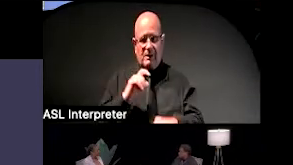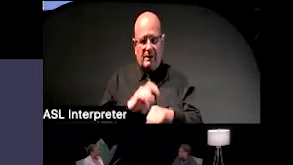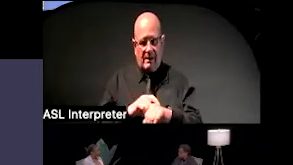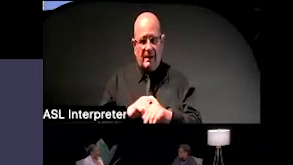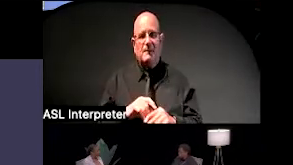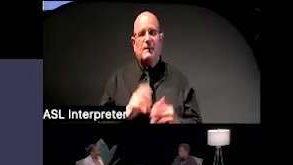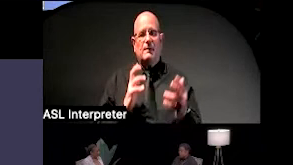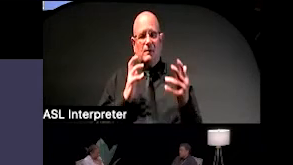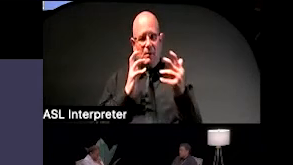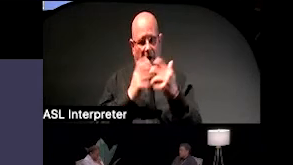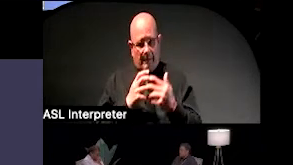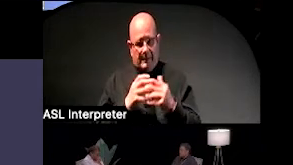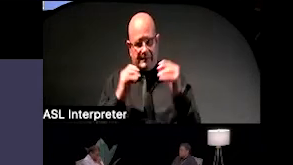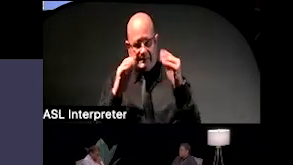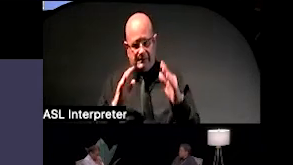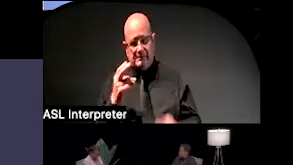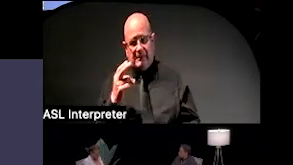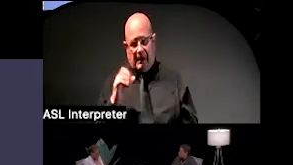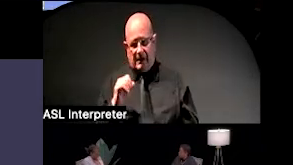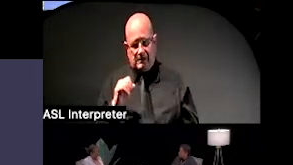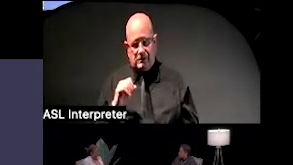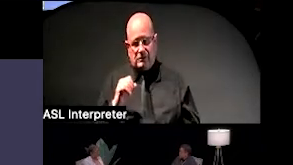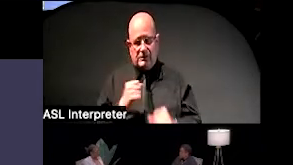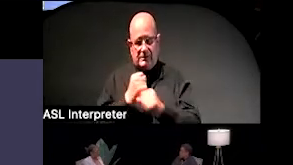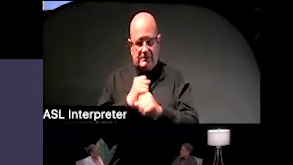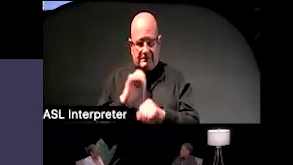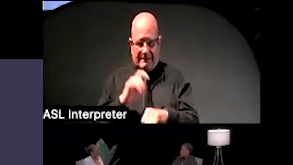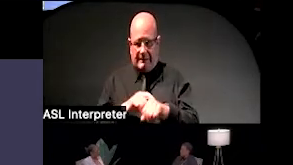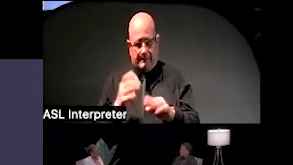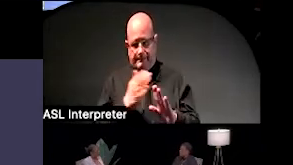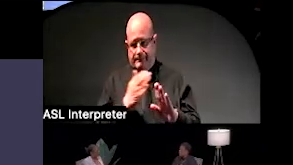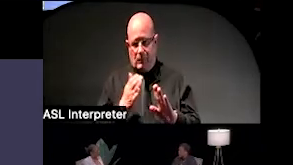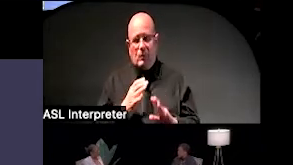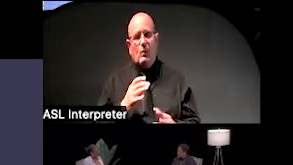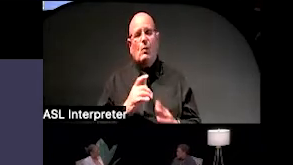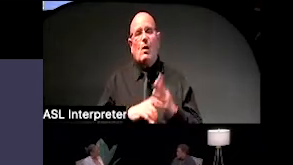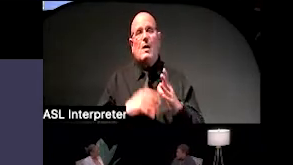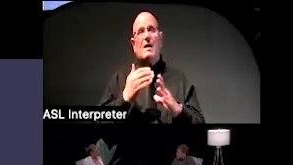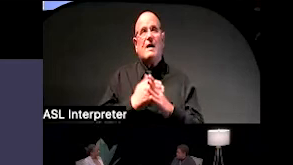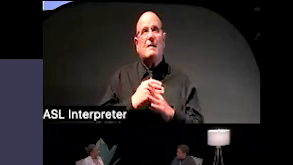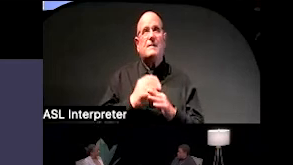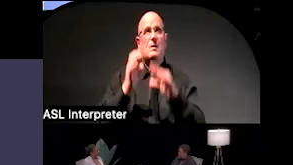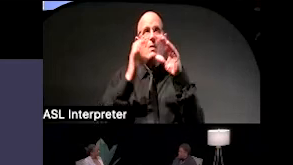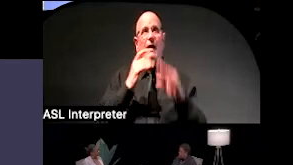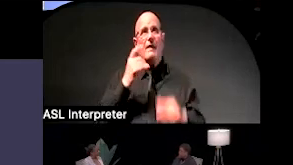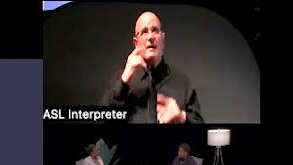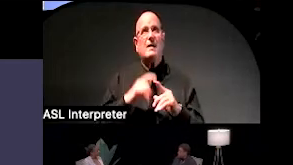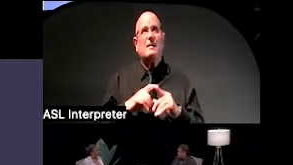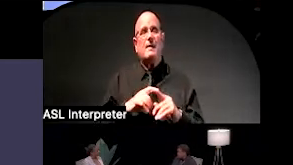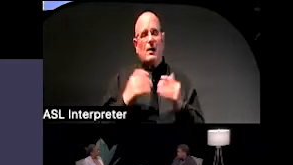high school years. But what keeps me awake is when I think about